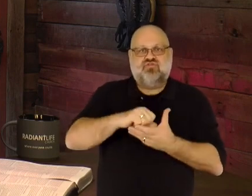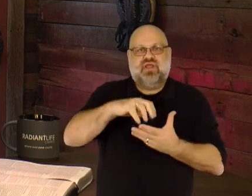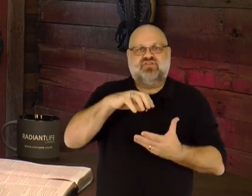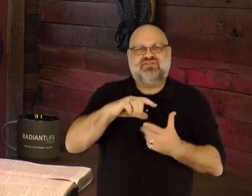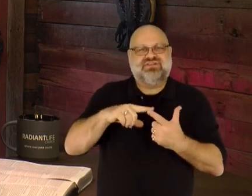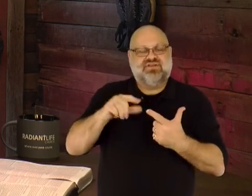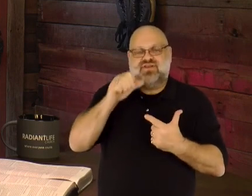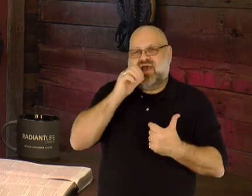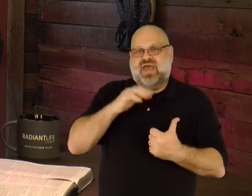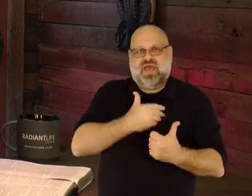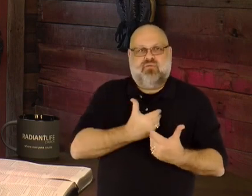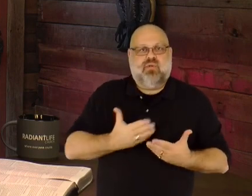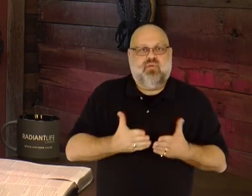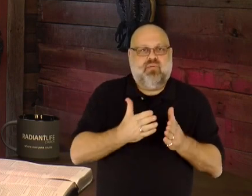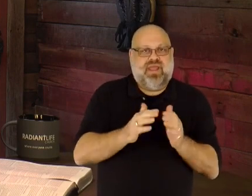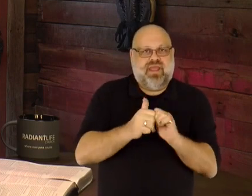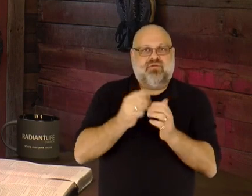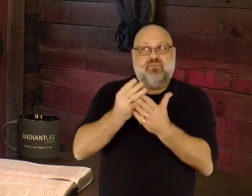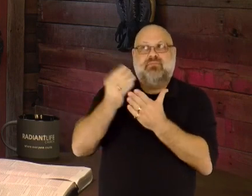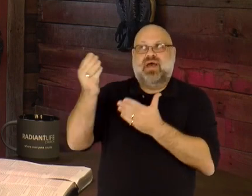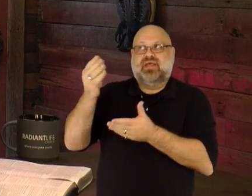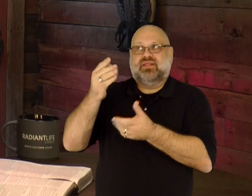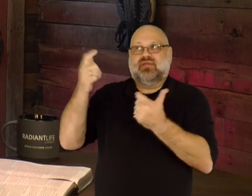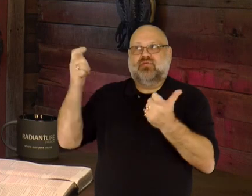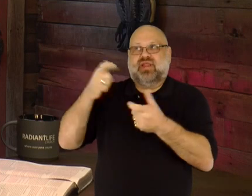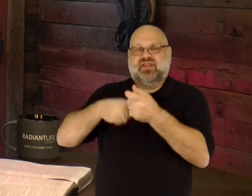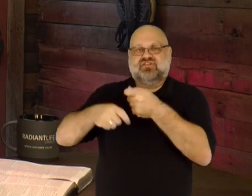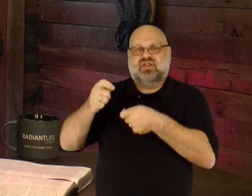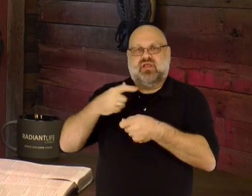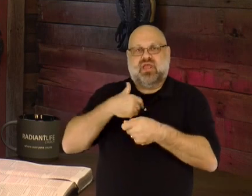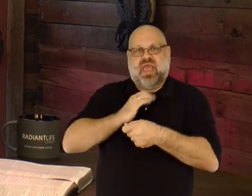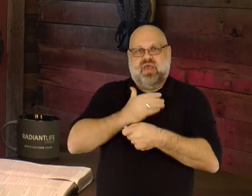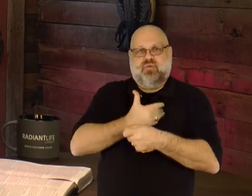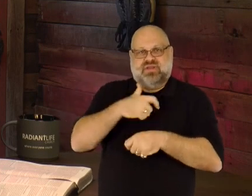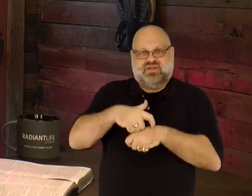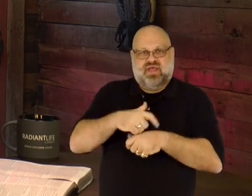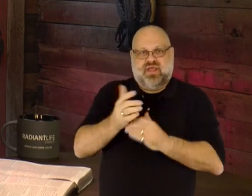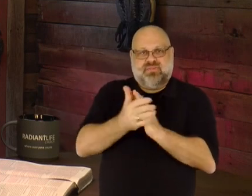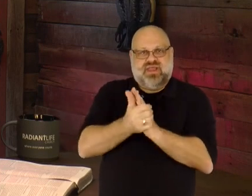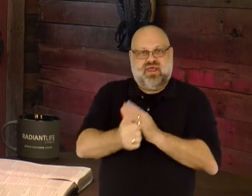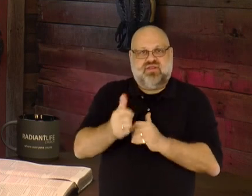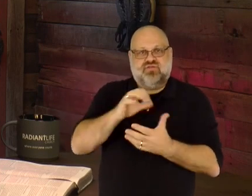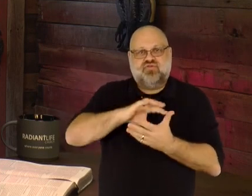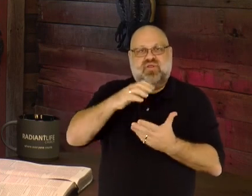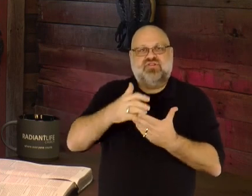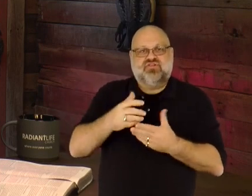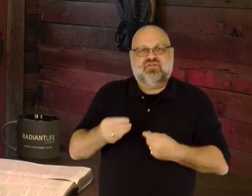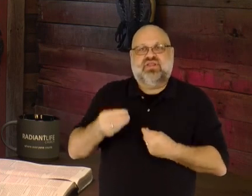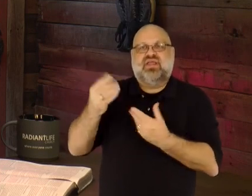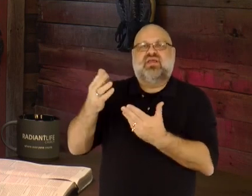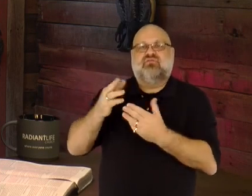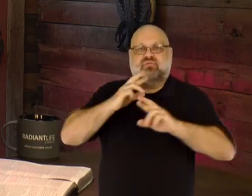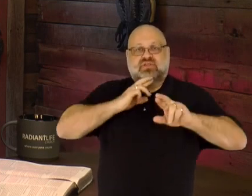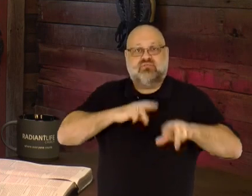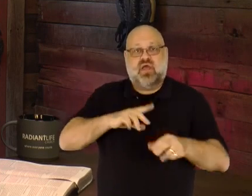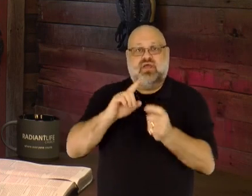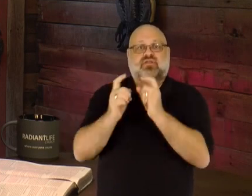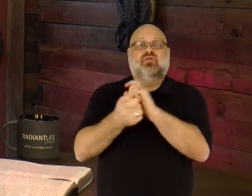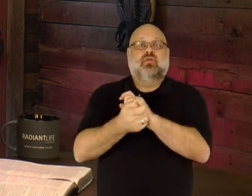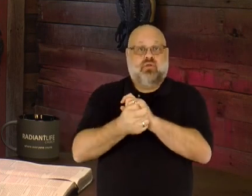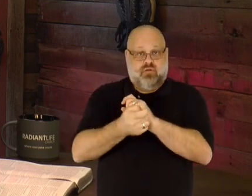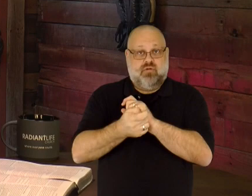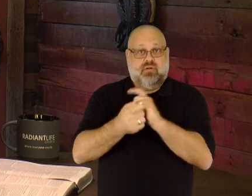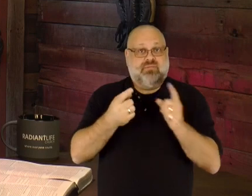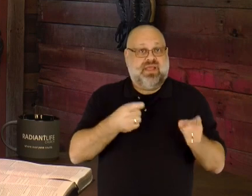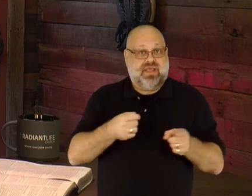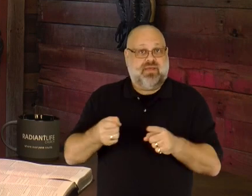of buying the great exchange. We give our time, talent, and treasures in response to the turnaround that has